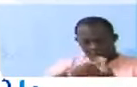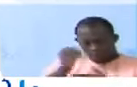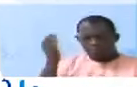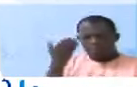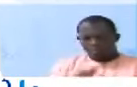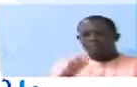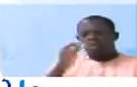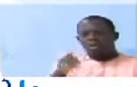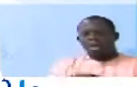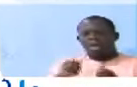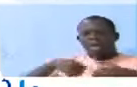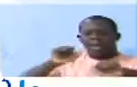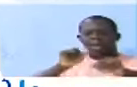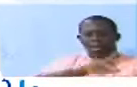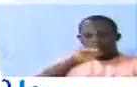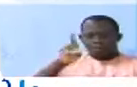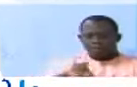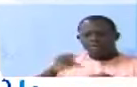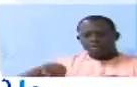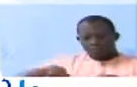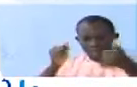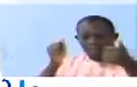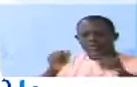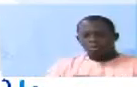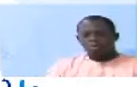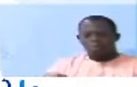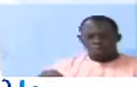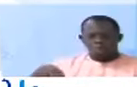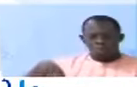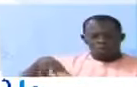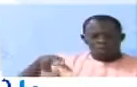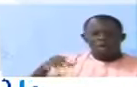Kerr Avenue and we started walking towards the American